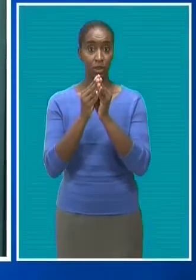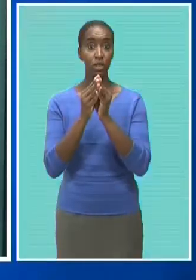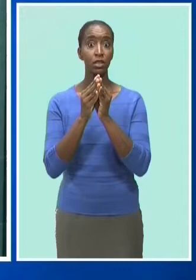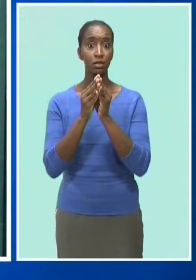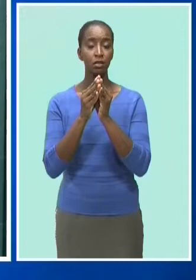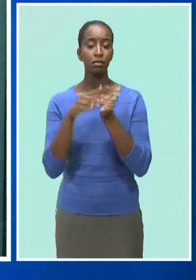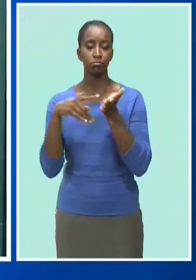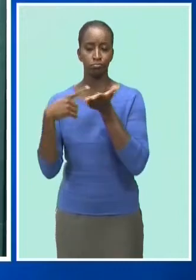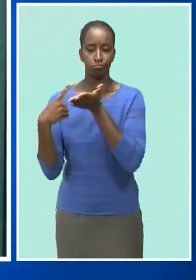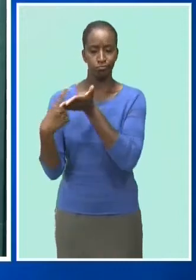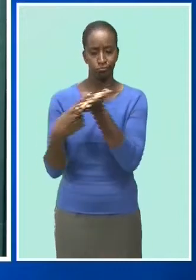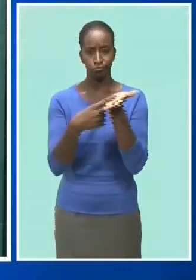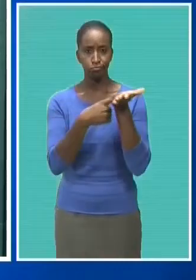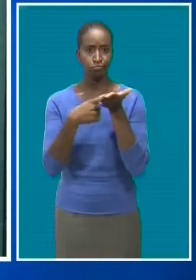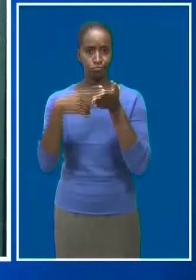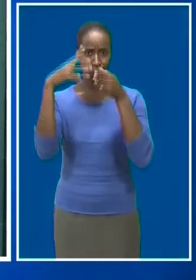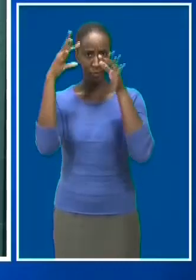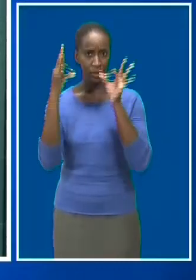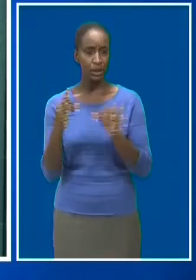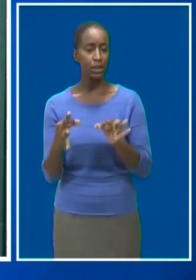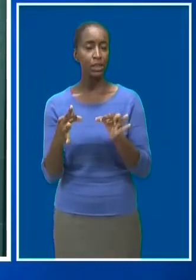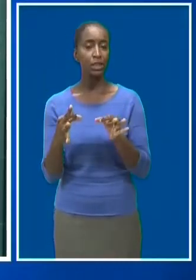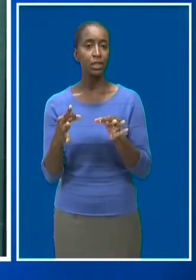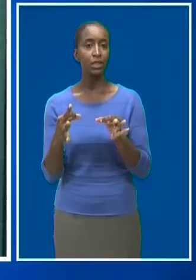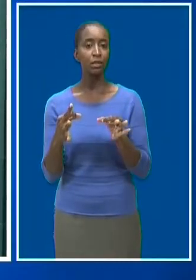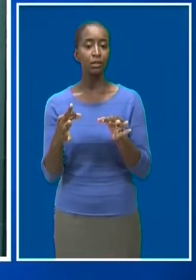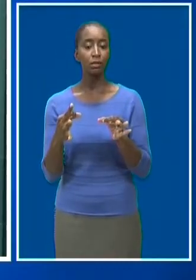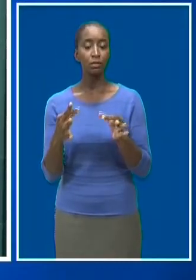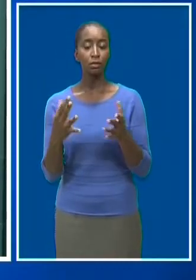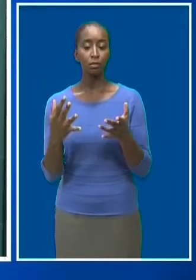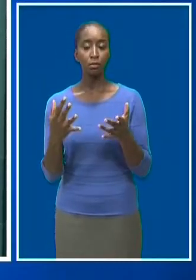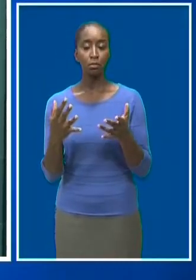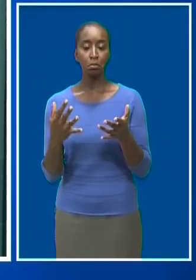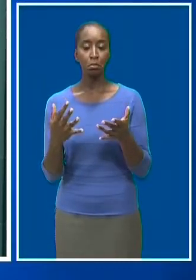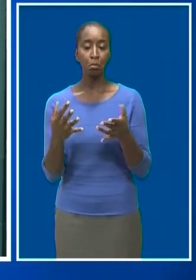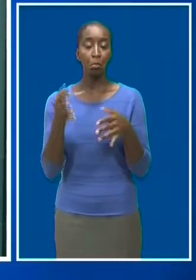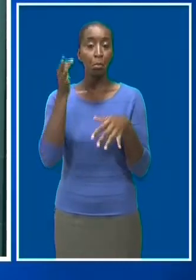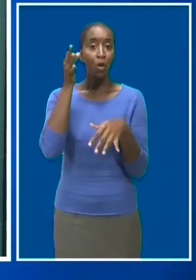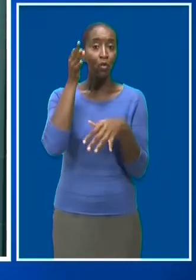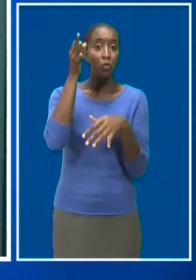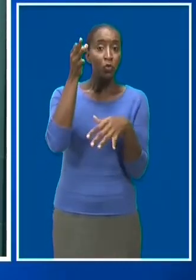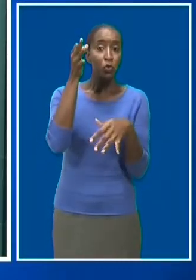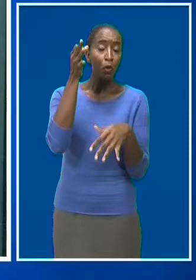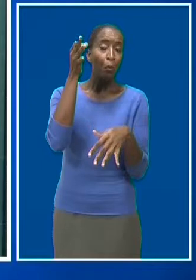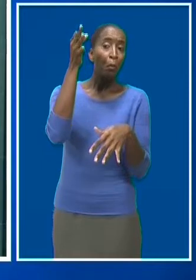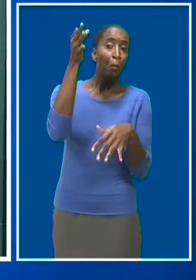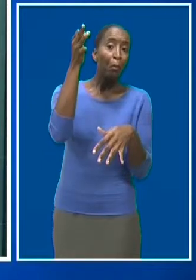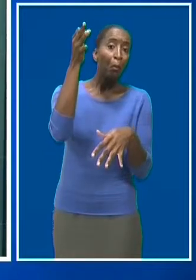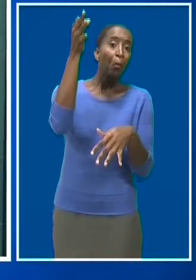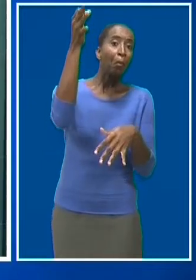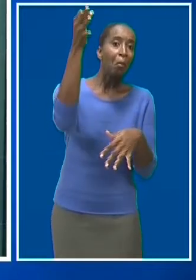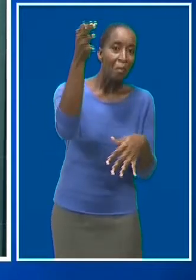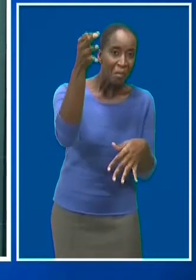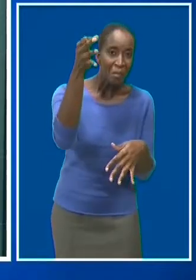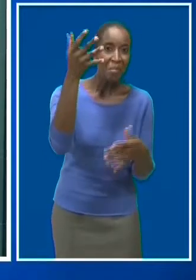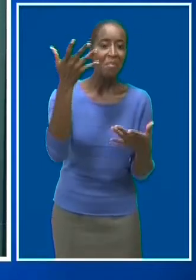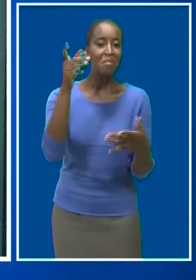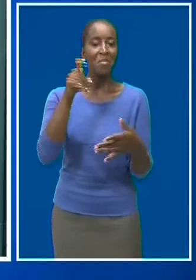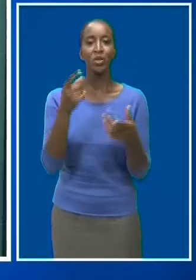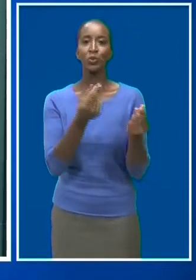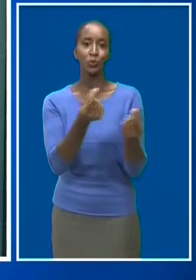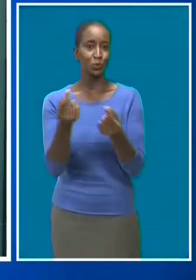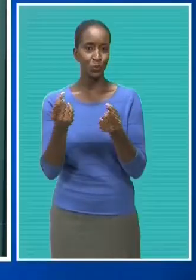a determination as to what needs to be done in the immediate, in the medium, and in the long term for public